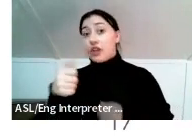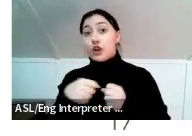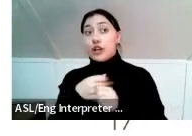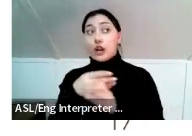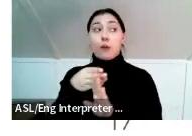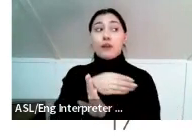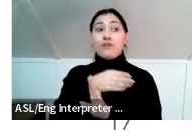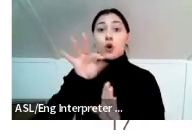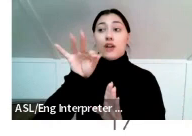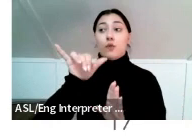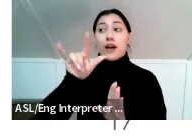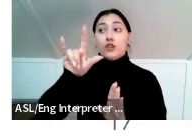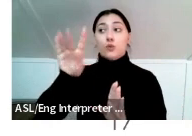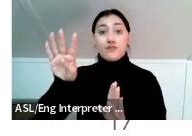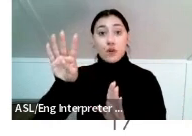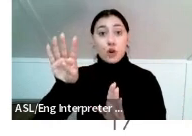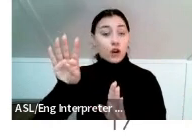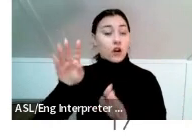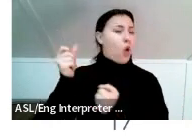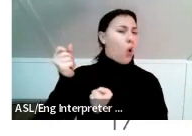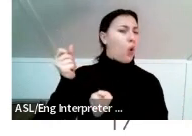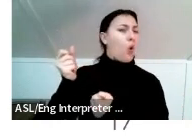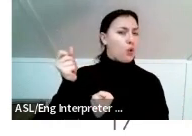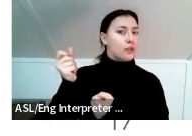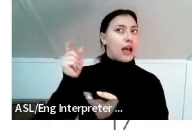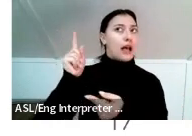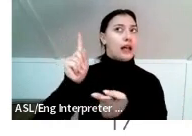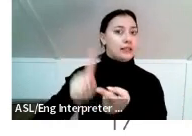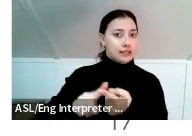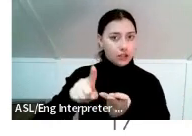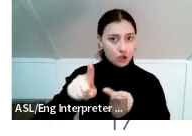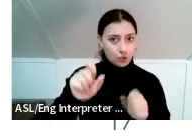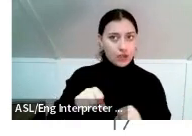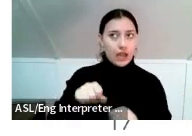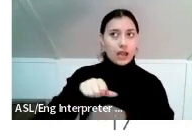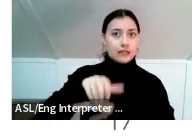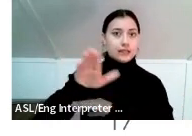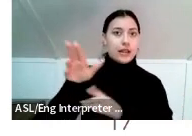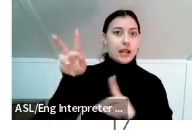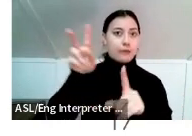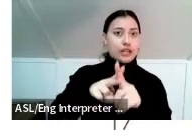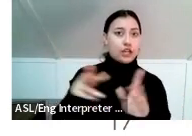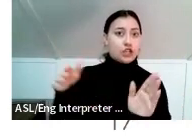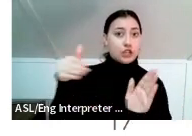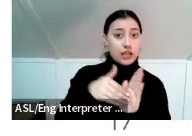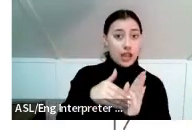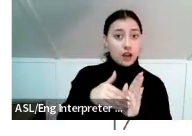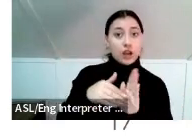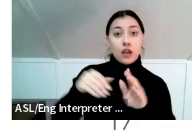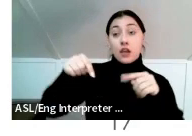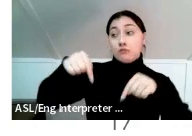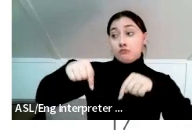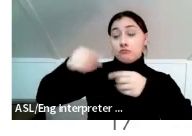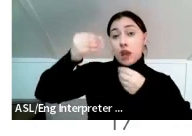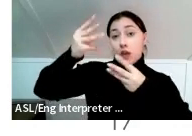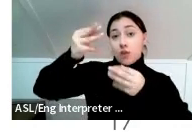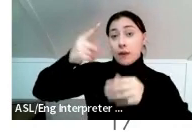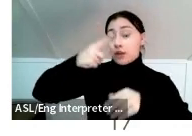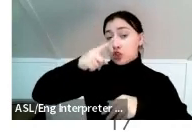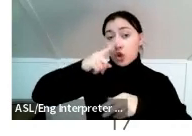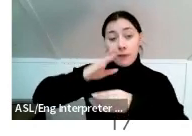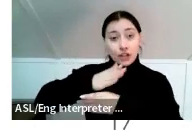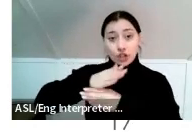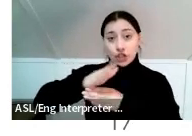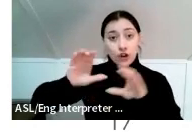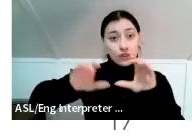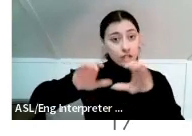off until you're up to reapply. And we can put information in the chat. There's also